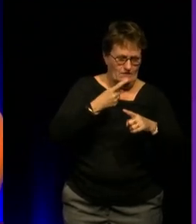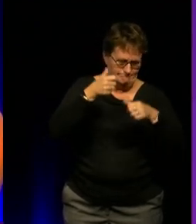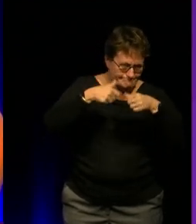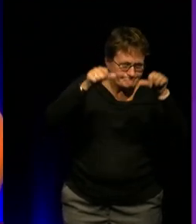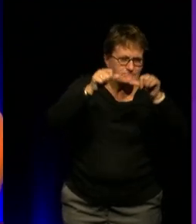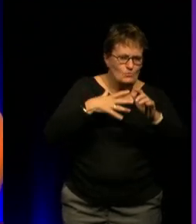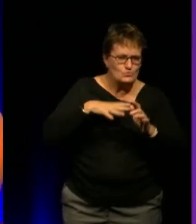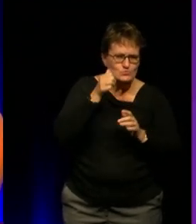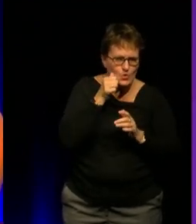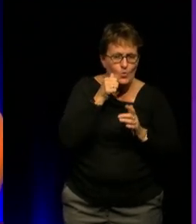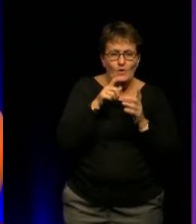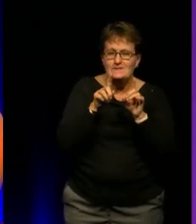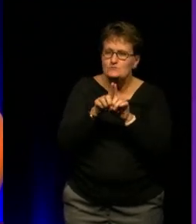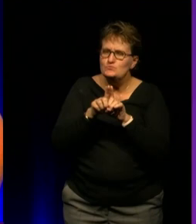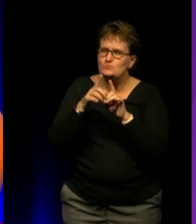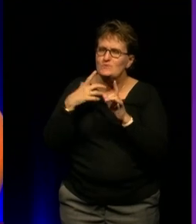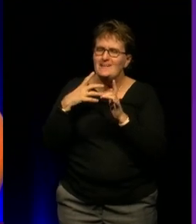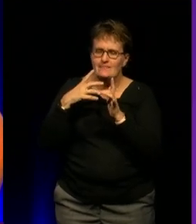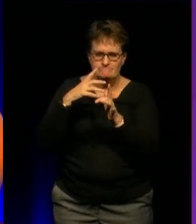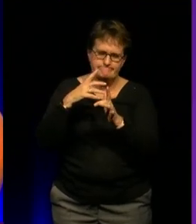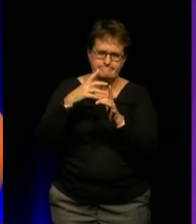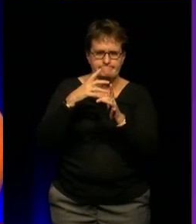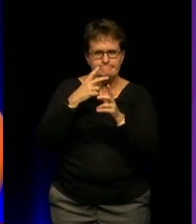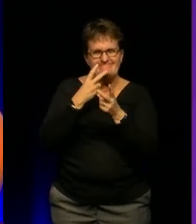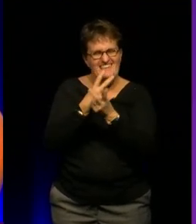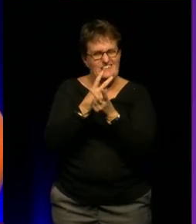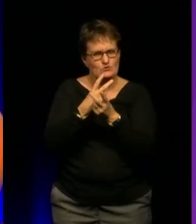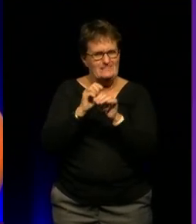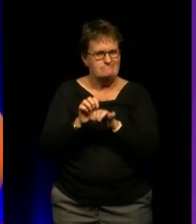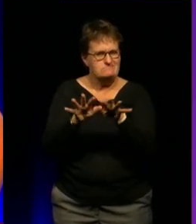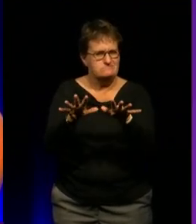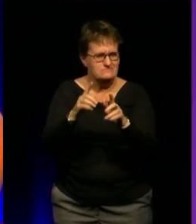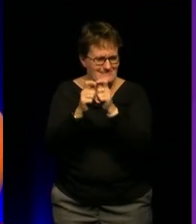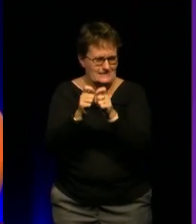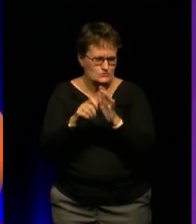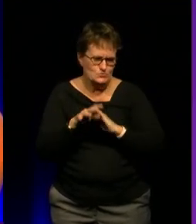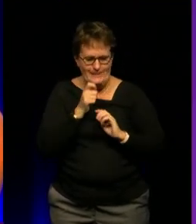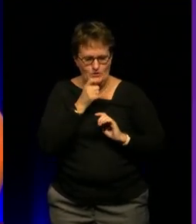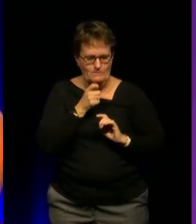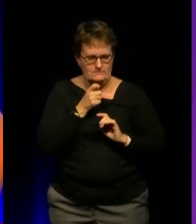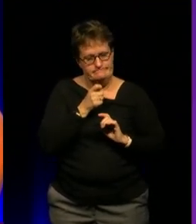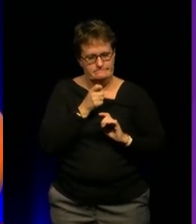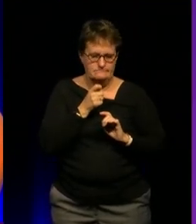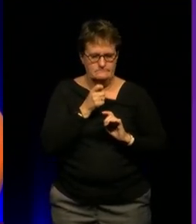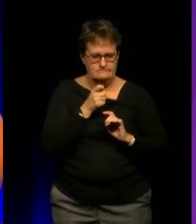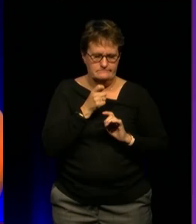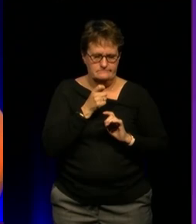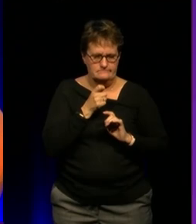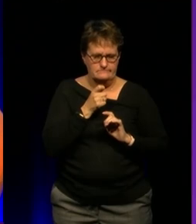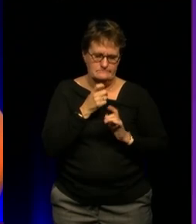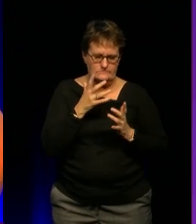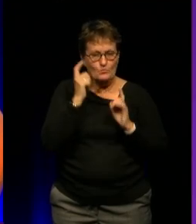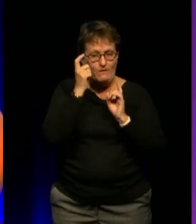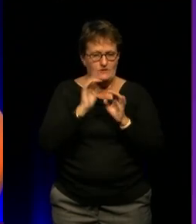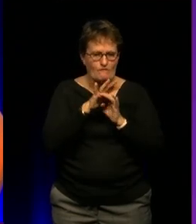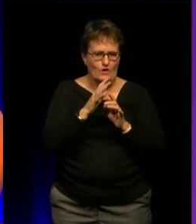So sexually transmitted infections especially, where people are a little bit reticent to go and see a clinician. So moving that into their